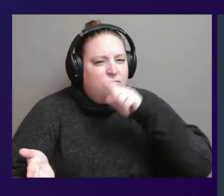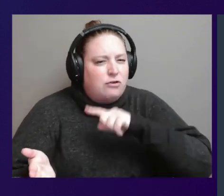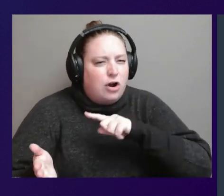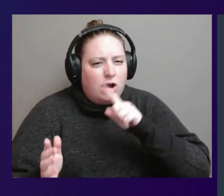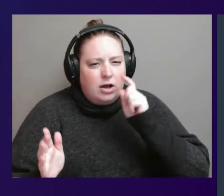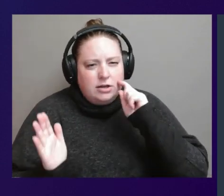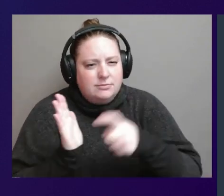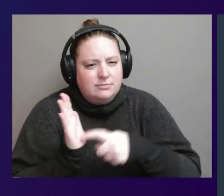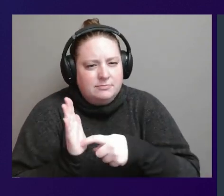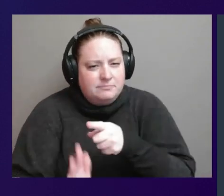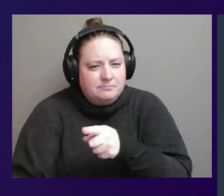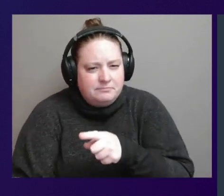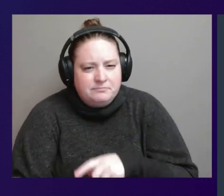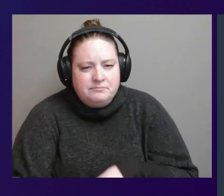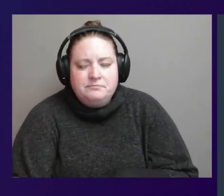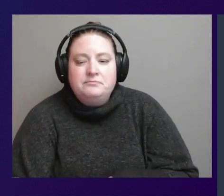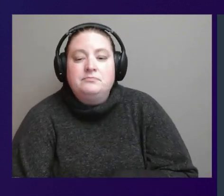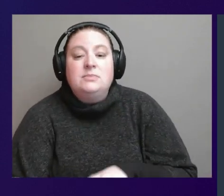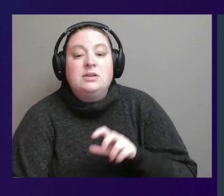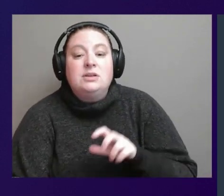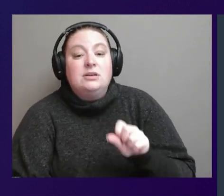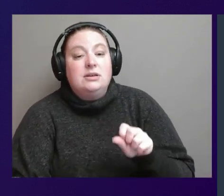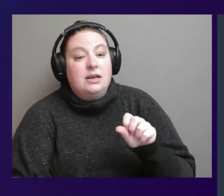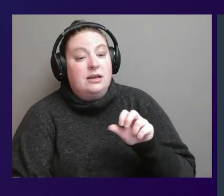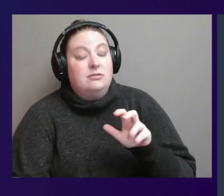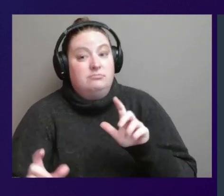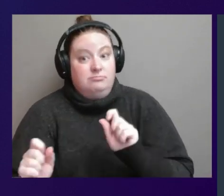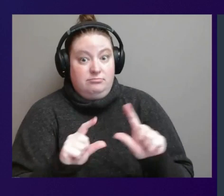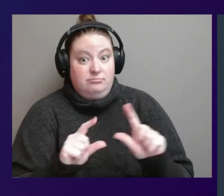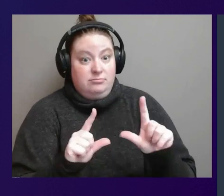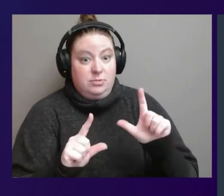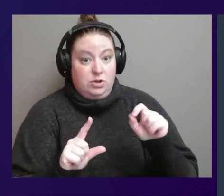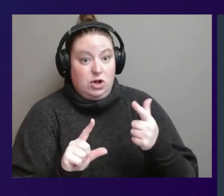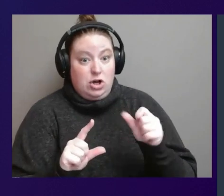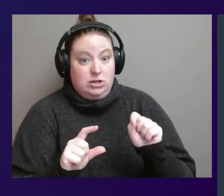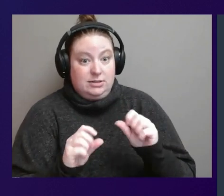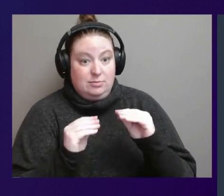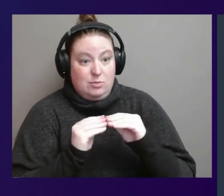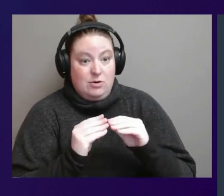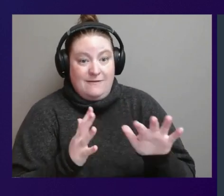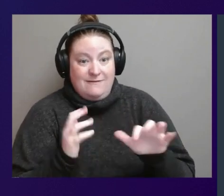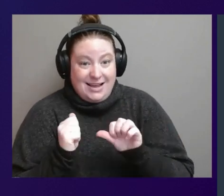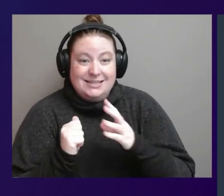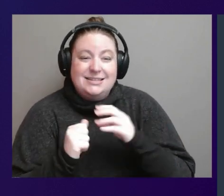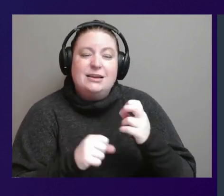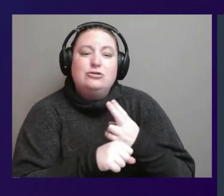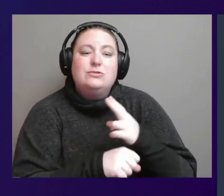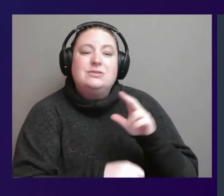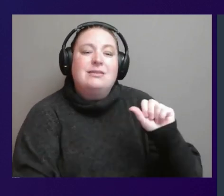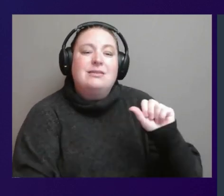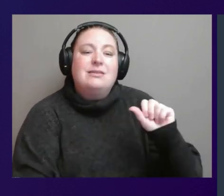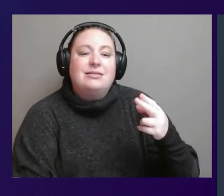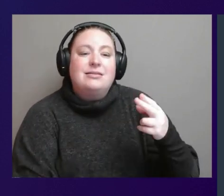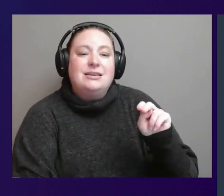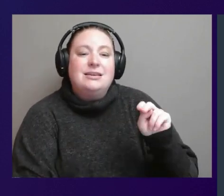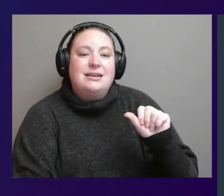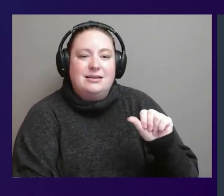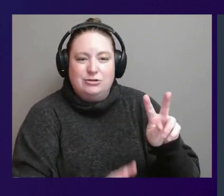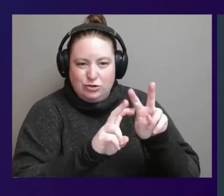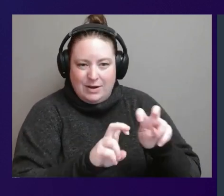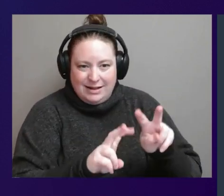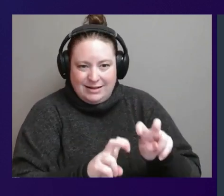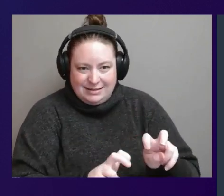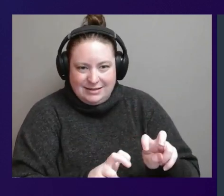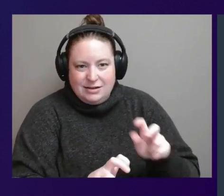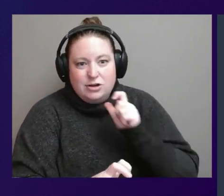can restore your logs from S3 Glacier faster and at the same time use Athena to analyze your logs. You no longer have to copy your data to a